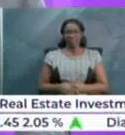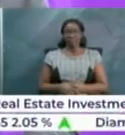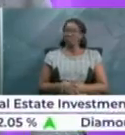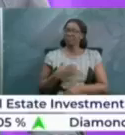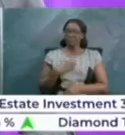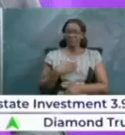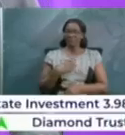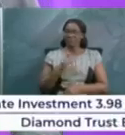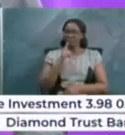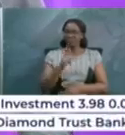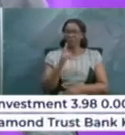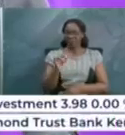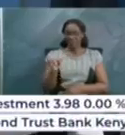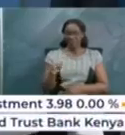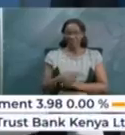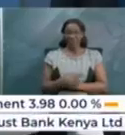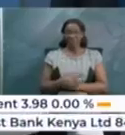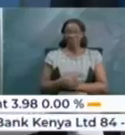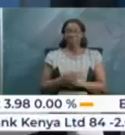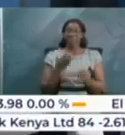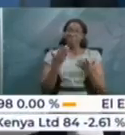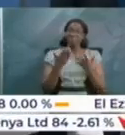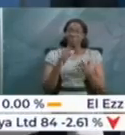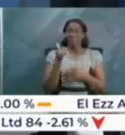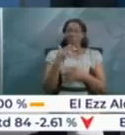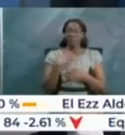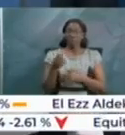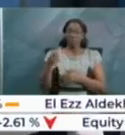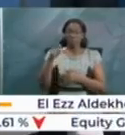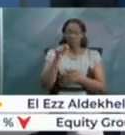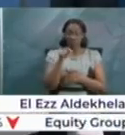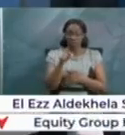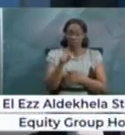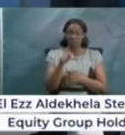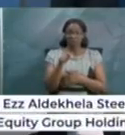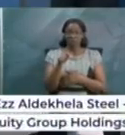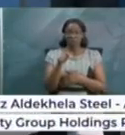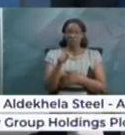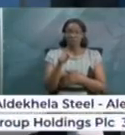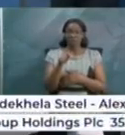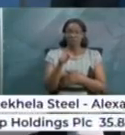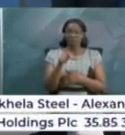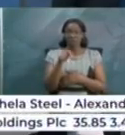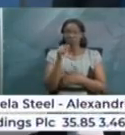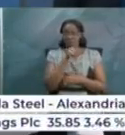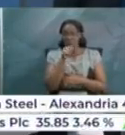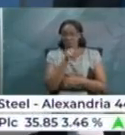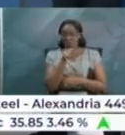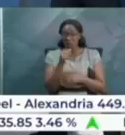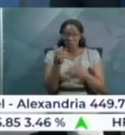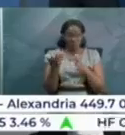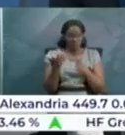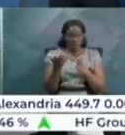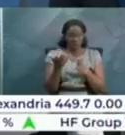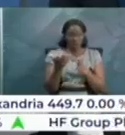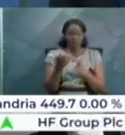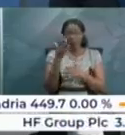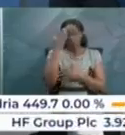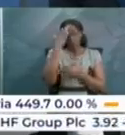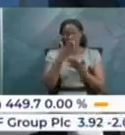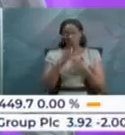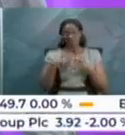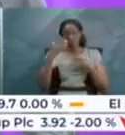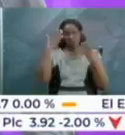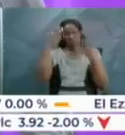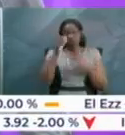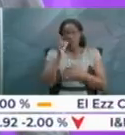in. Also, maybe something we should add to the Nyumbani Care Pack, the ages. Yes, you know, definitely. some of the people don't know the